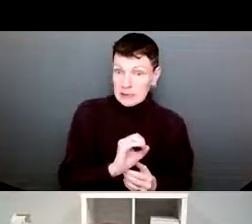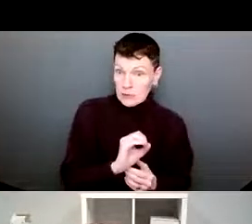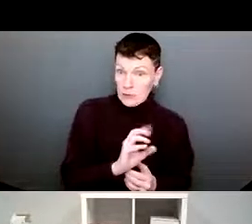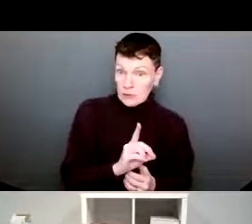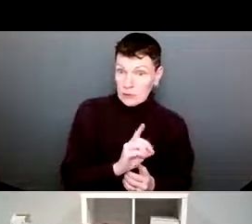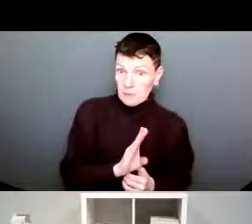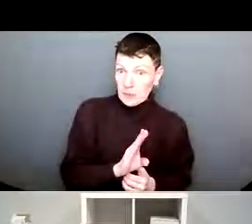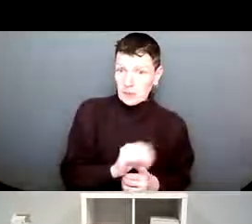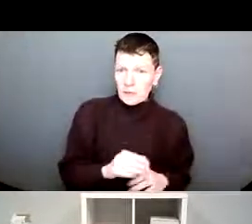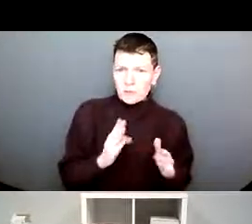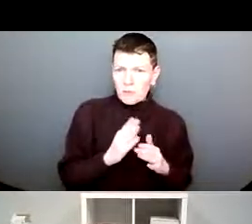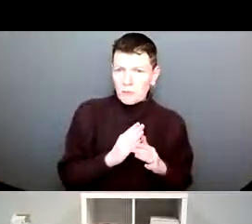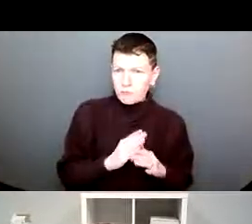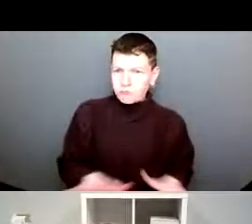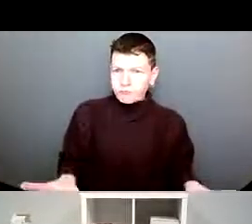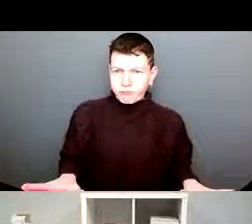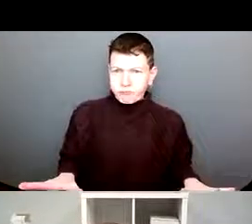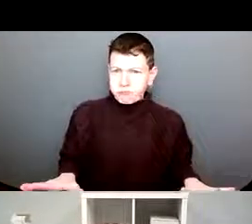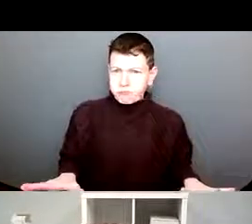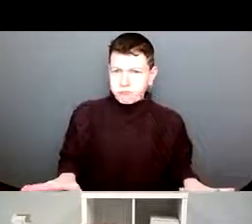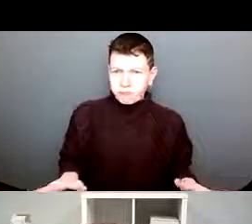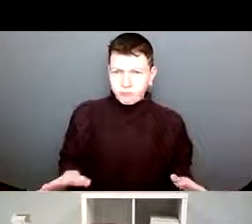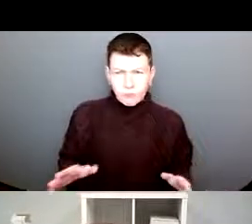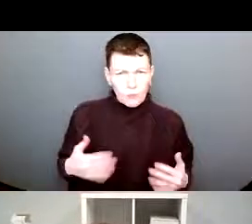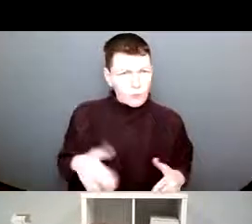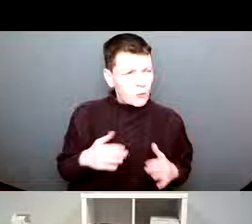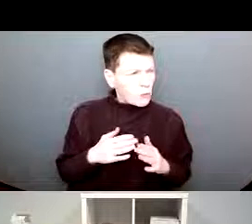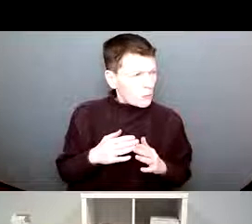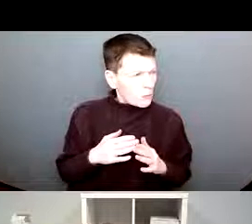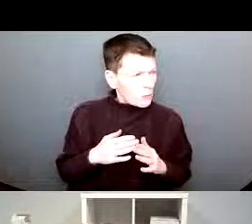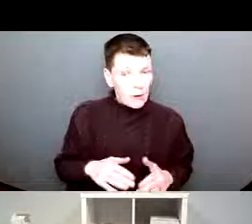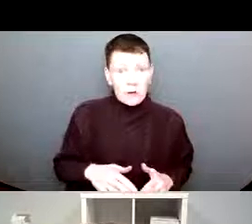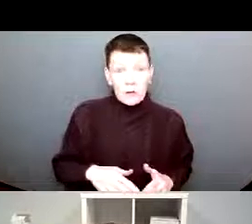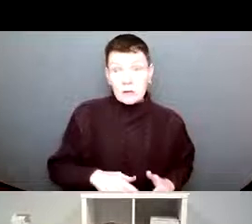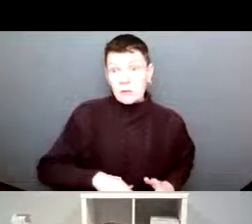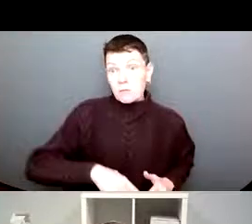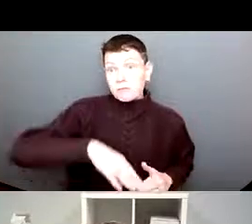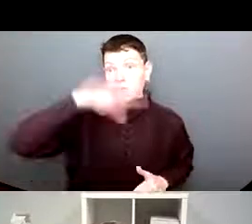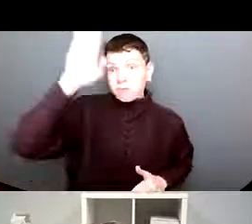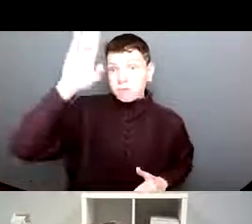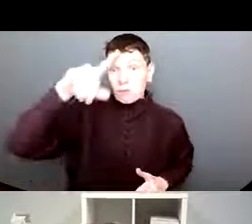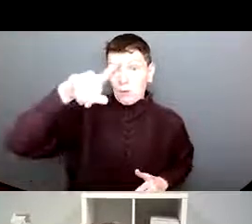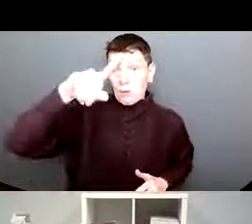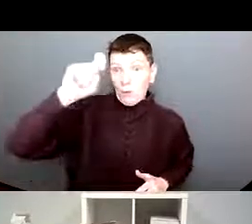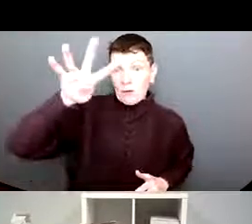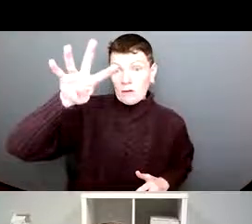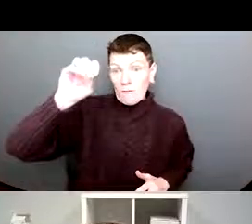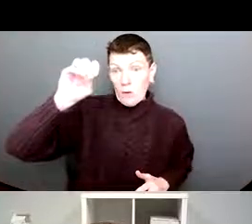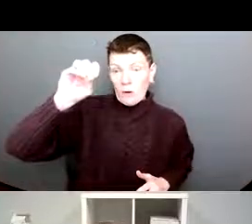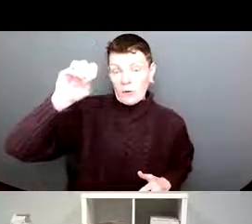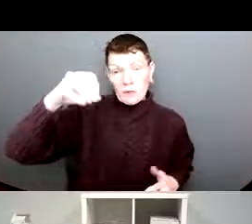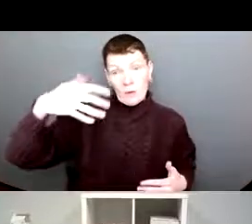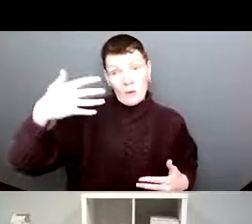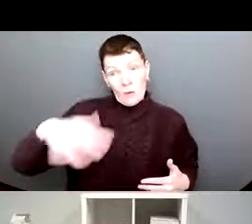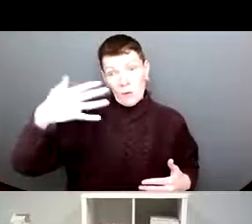that's no sound, extremely, extremely quiet. Where 140 is on the other end of the screen is going to